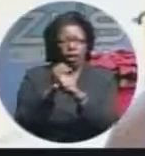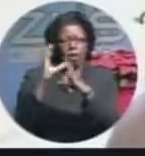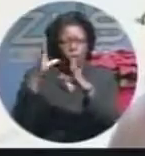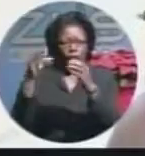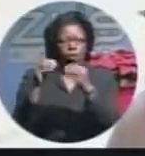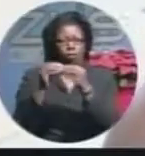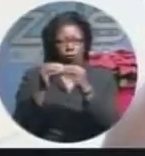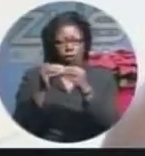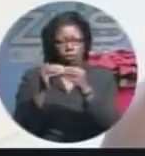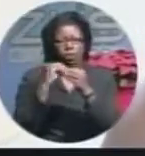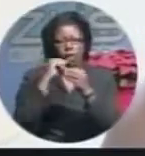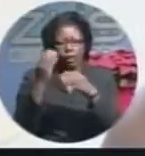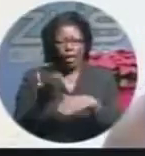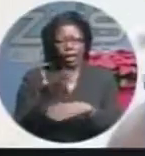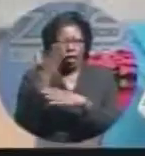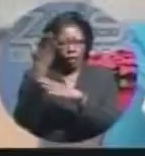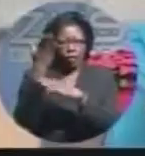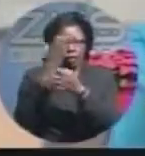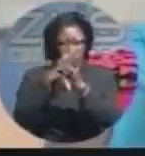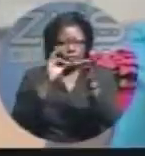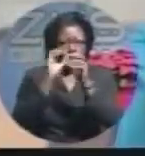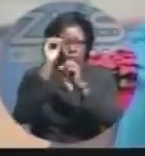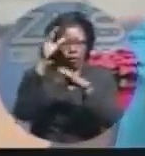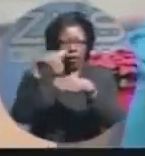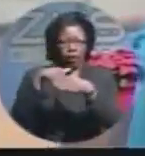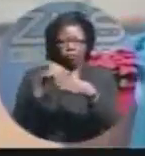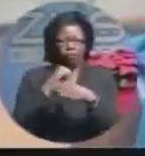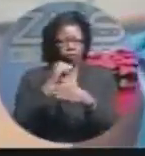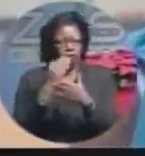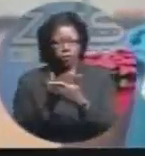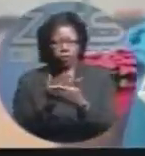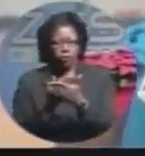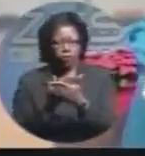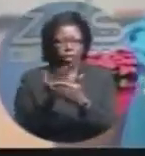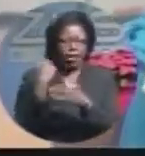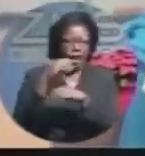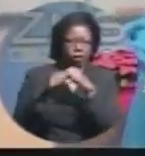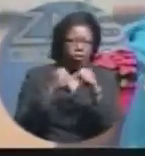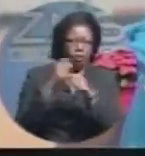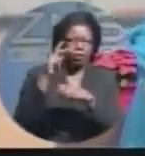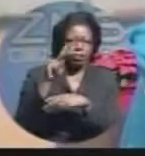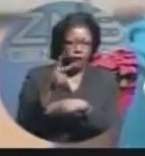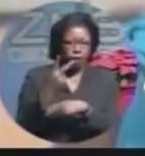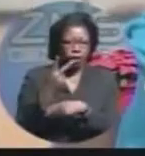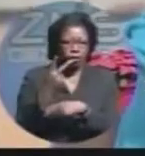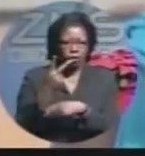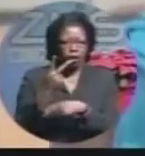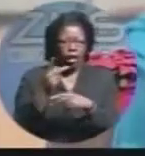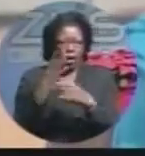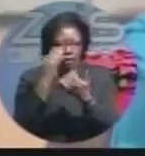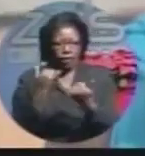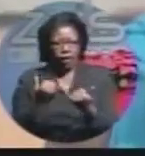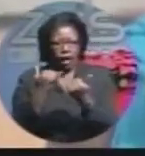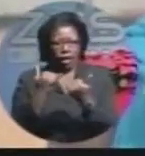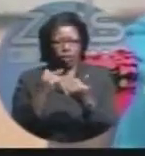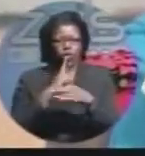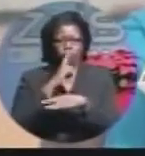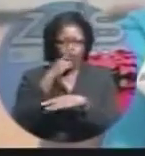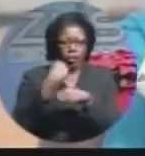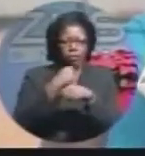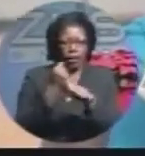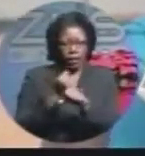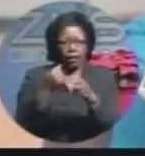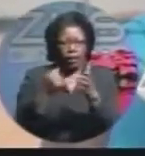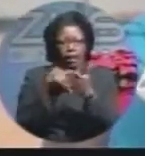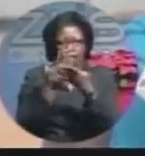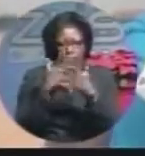of layups and didn't make our free throws. Last year, we were trying to get, we came second, and to come first and to really make it and